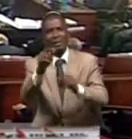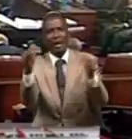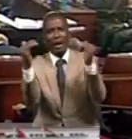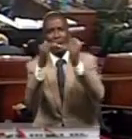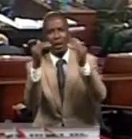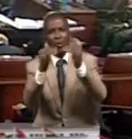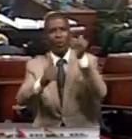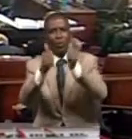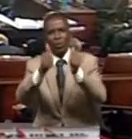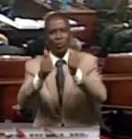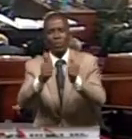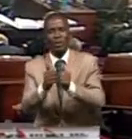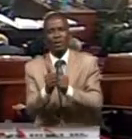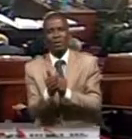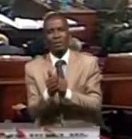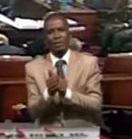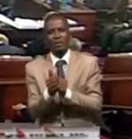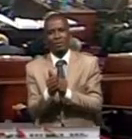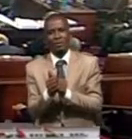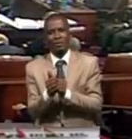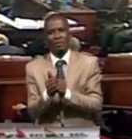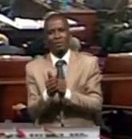to it, then you can give your commentary.